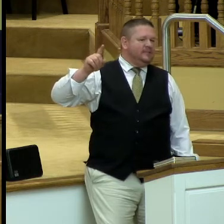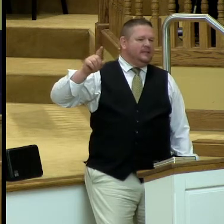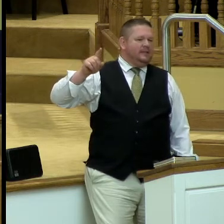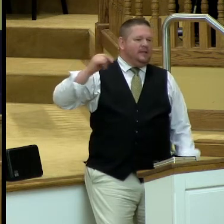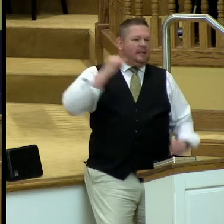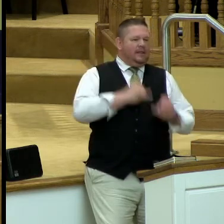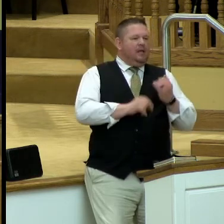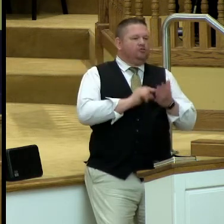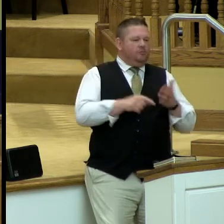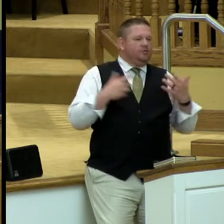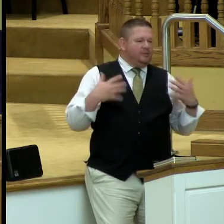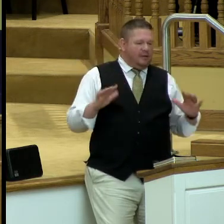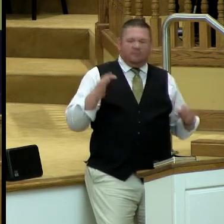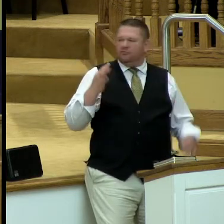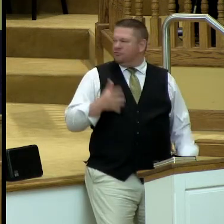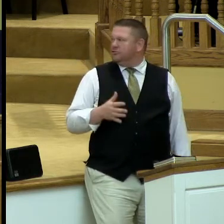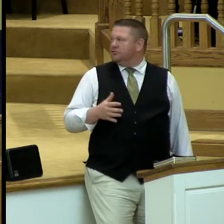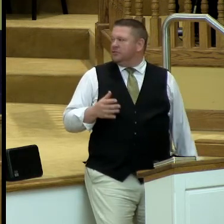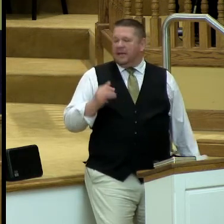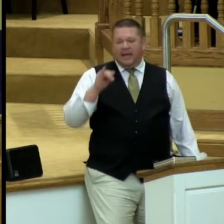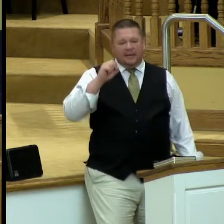Last scripture, and then I'm done, preacher.